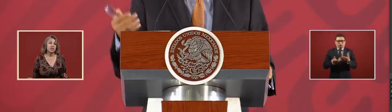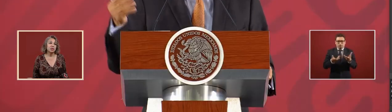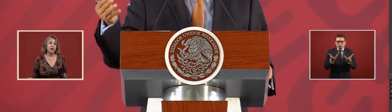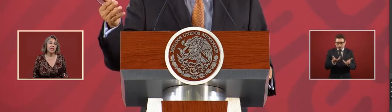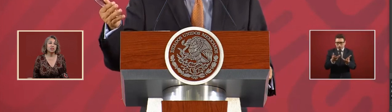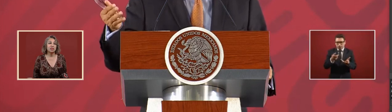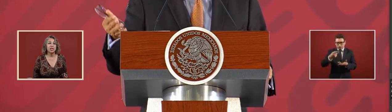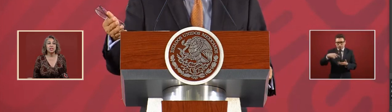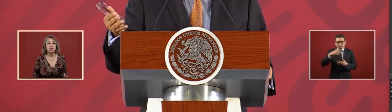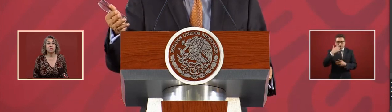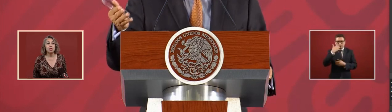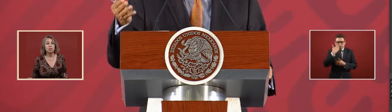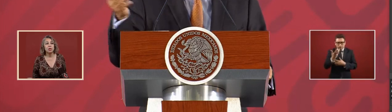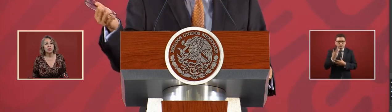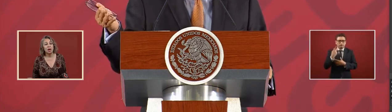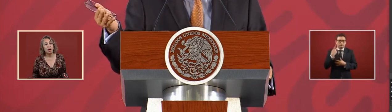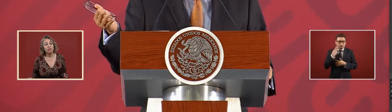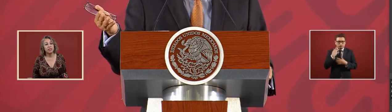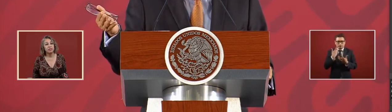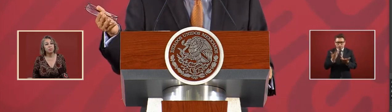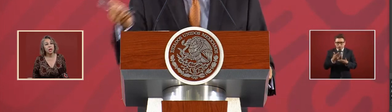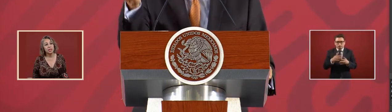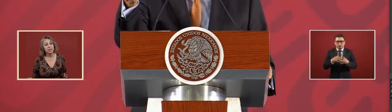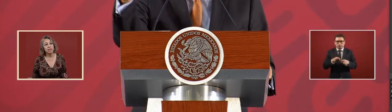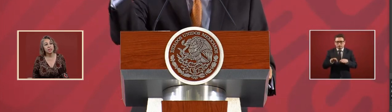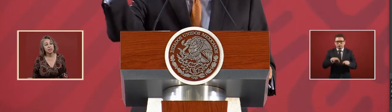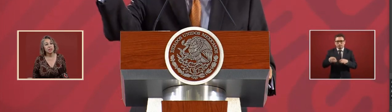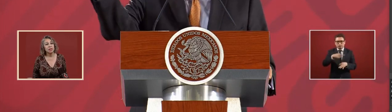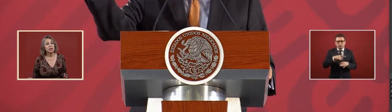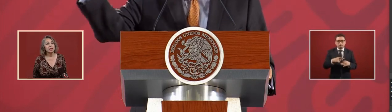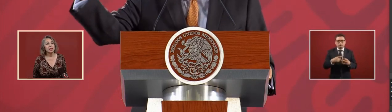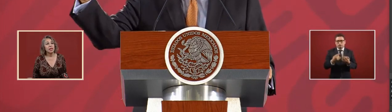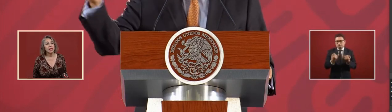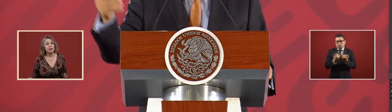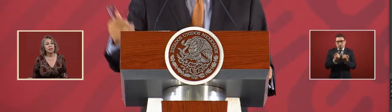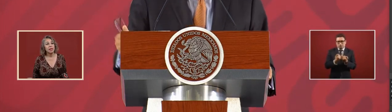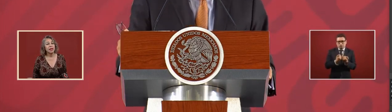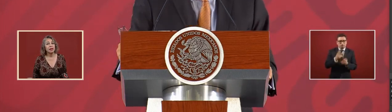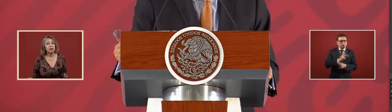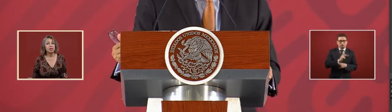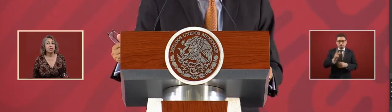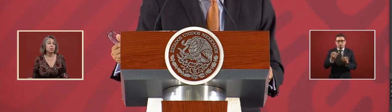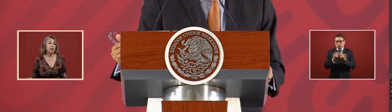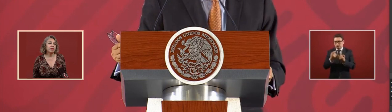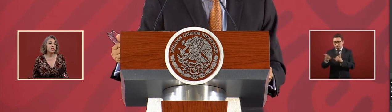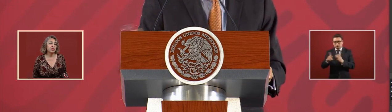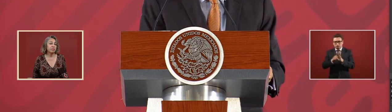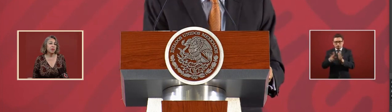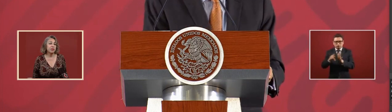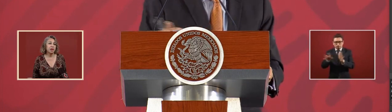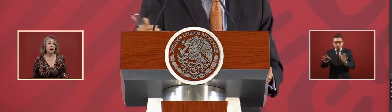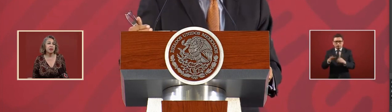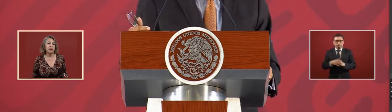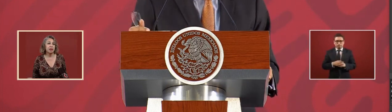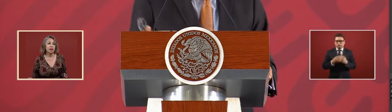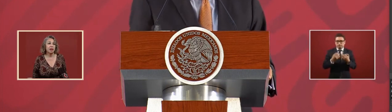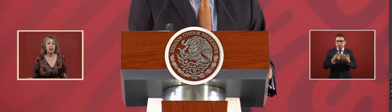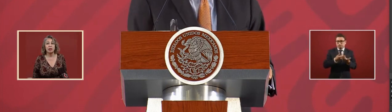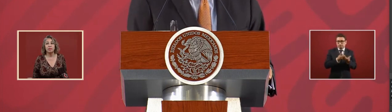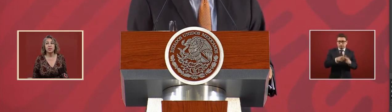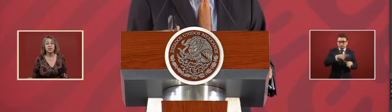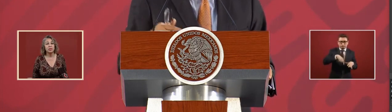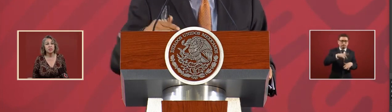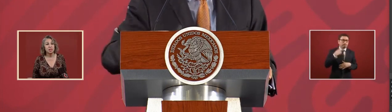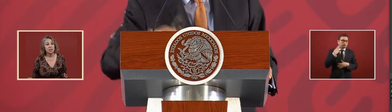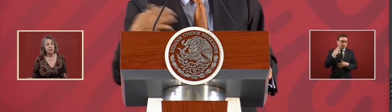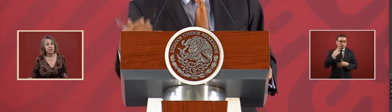and to exercise their noble office of politics, like the noble office of periodic